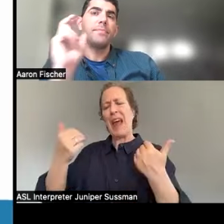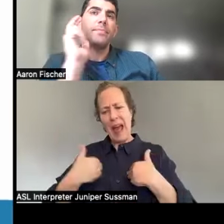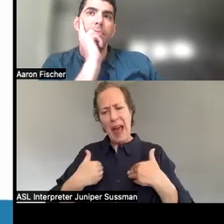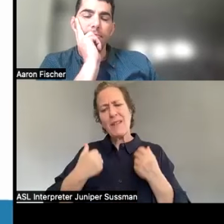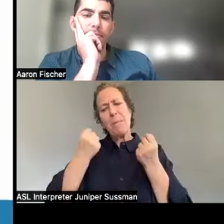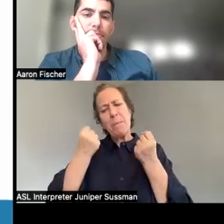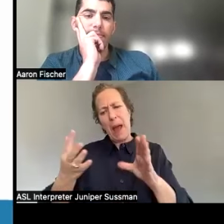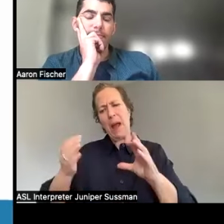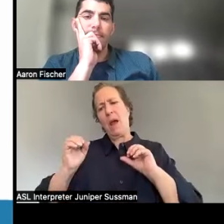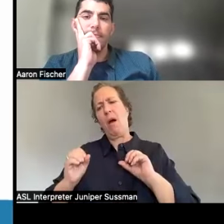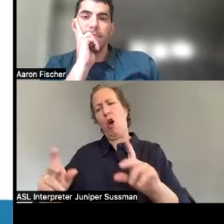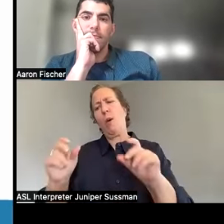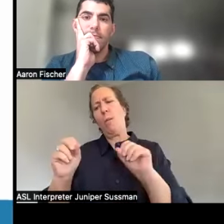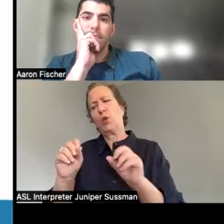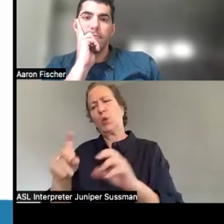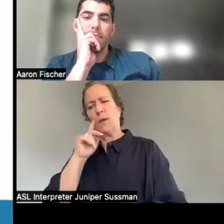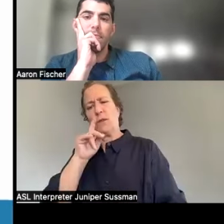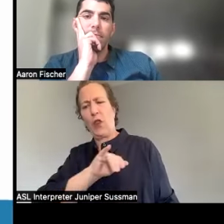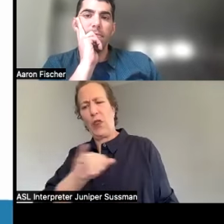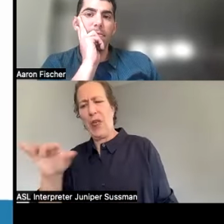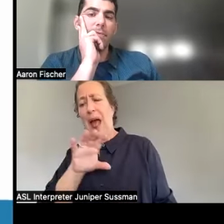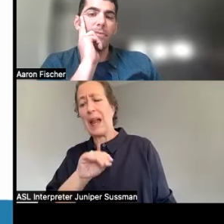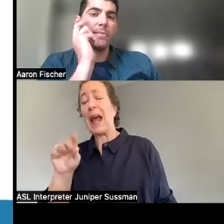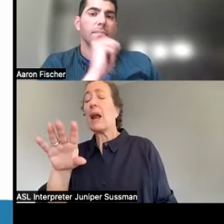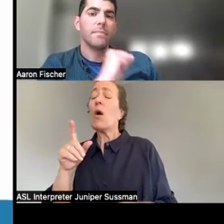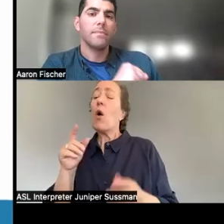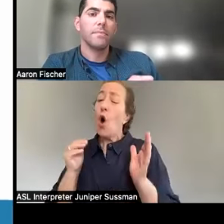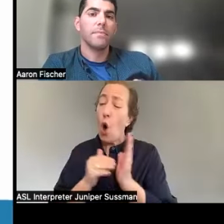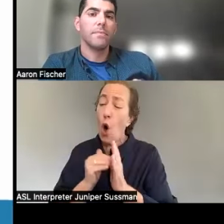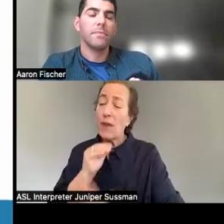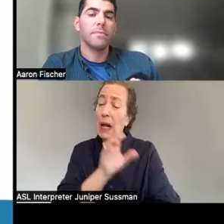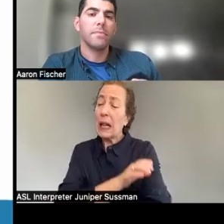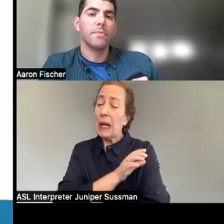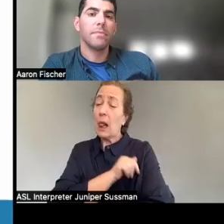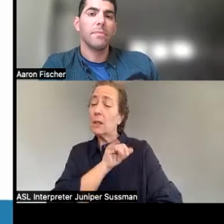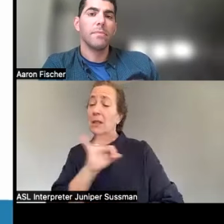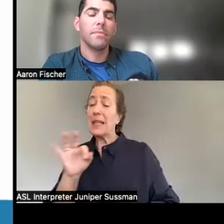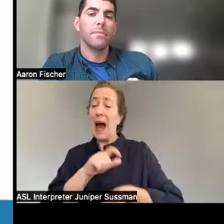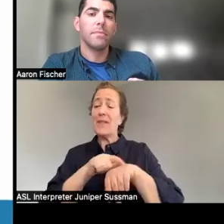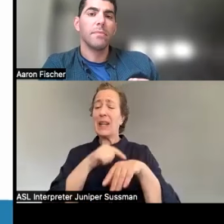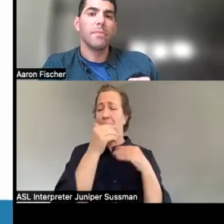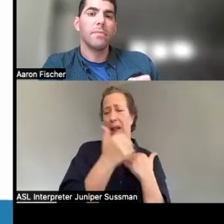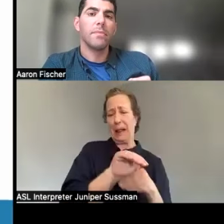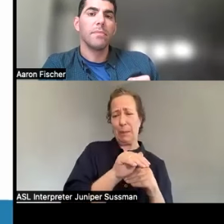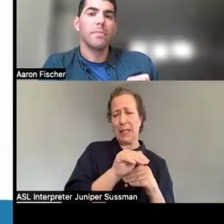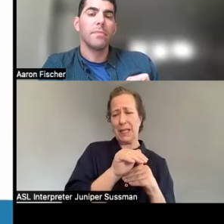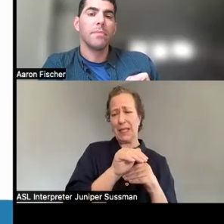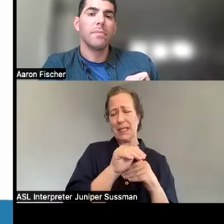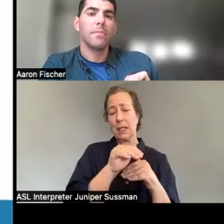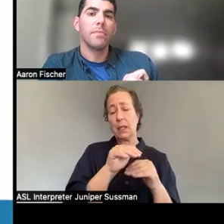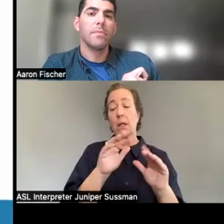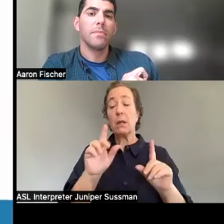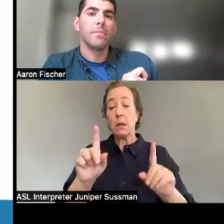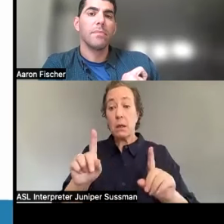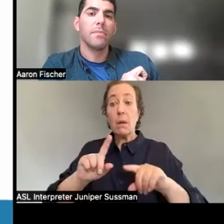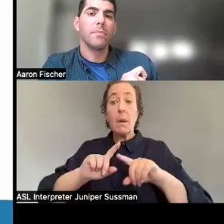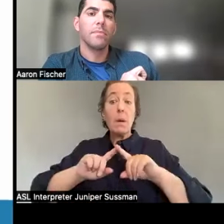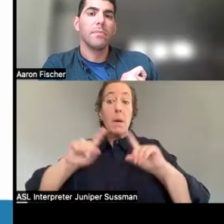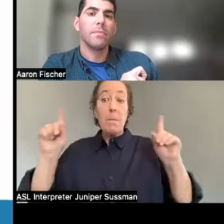oftentimes the clinical staff have limited time with the patient. And if discrimination could be identified during these